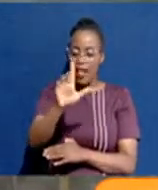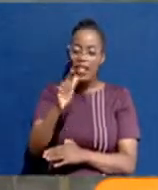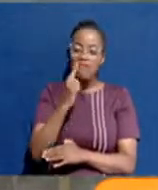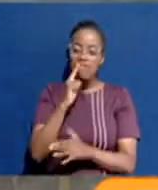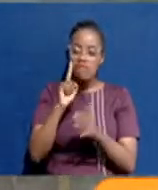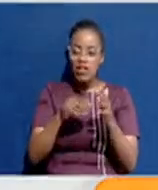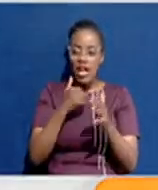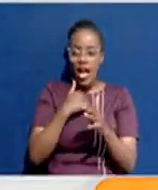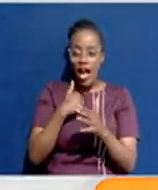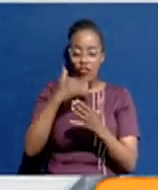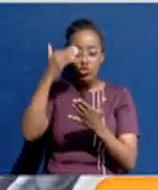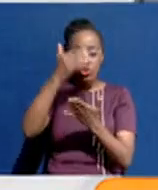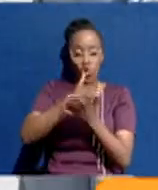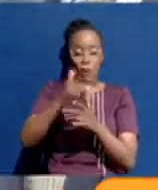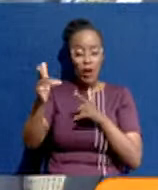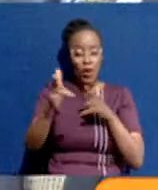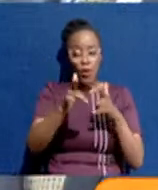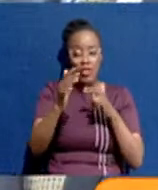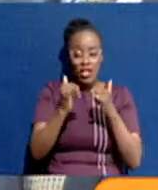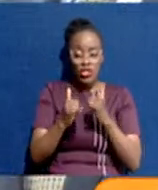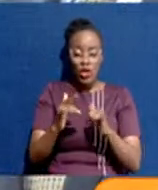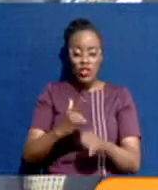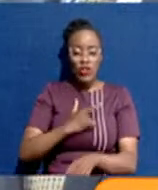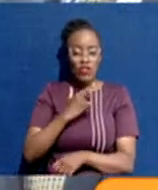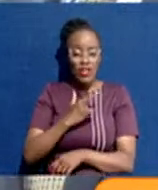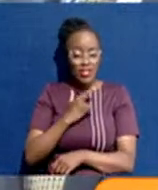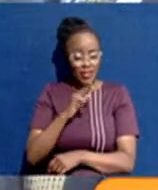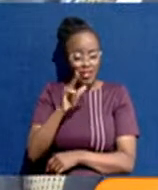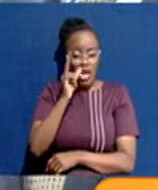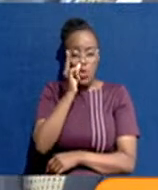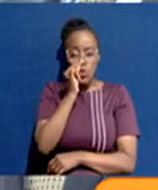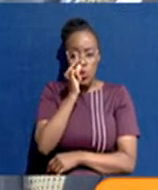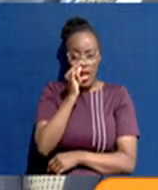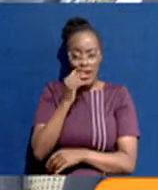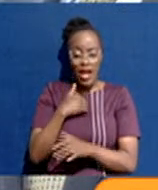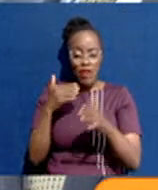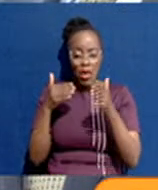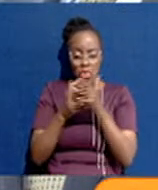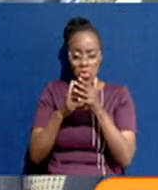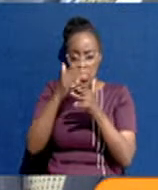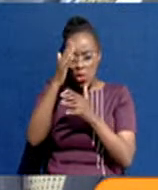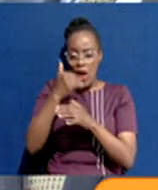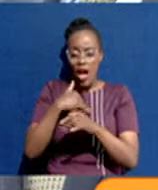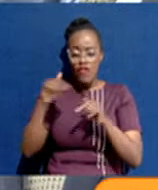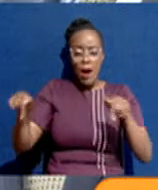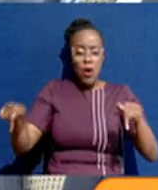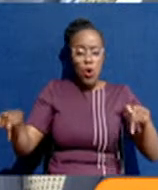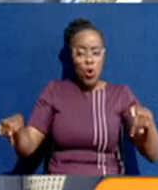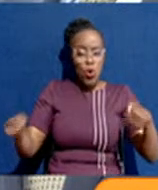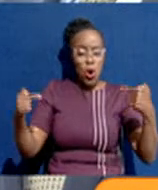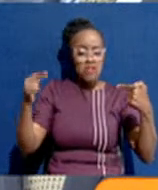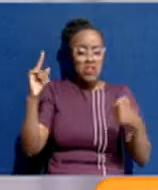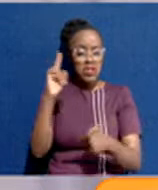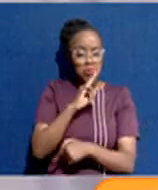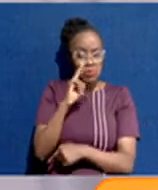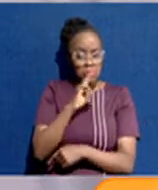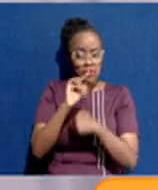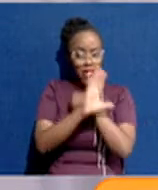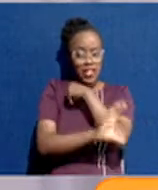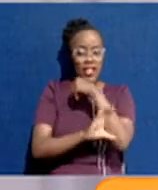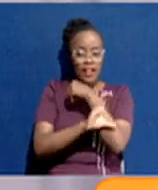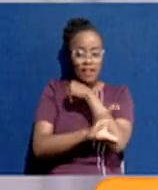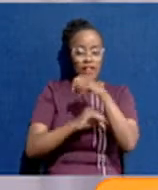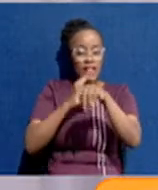immediate ceasefire. Their attempts to visit Khartoum was halted by escalating conflict in the country. It